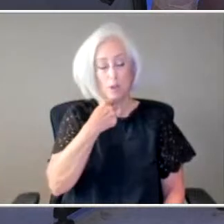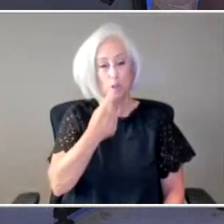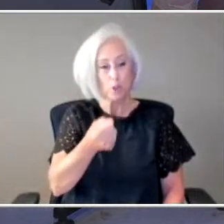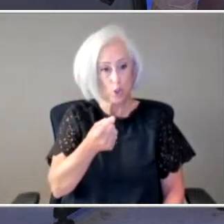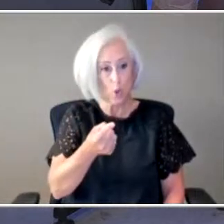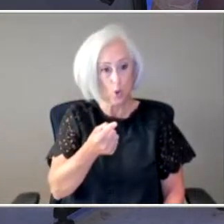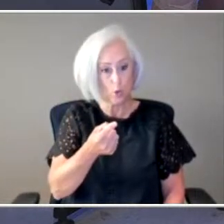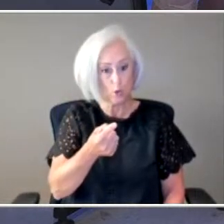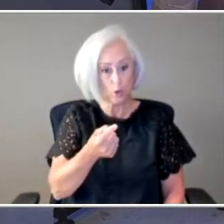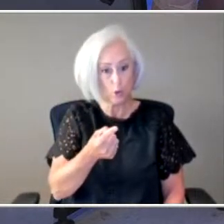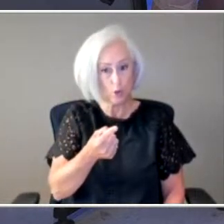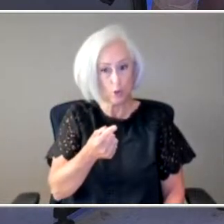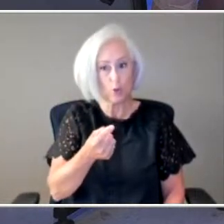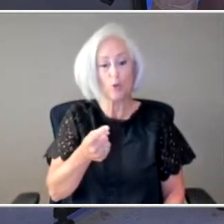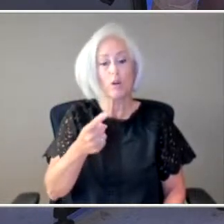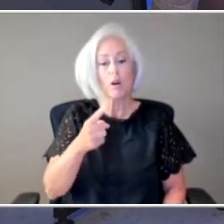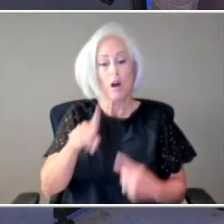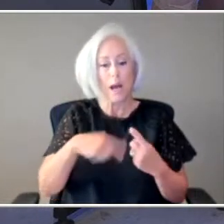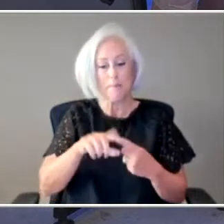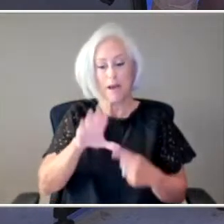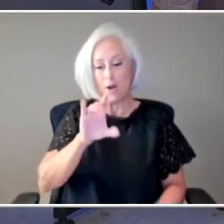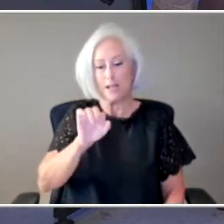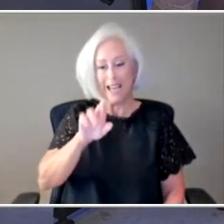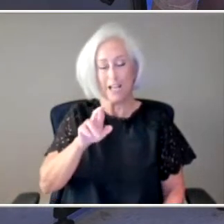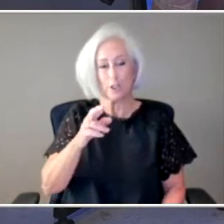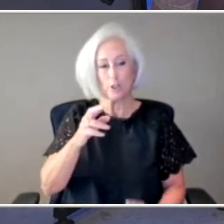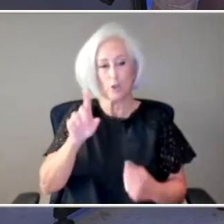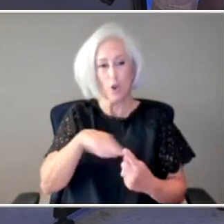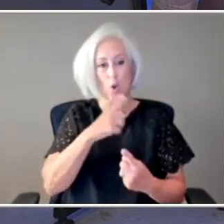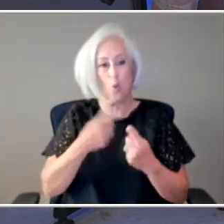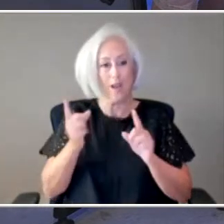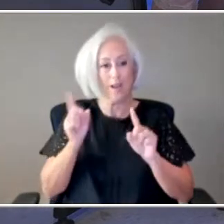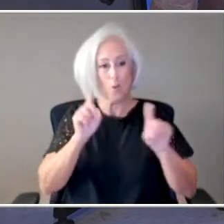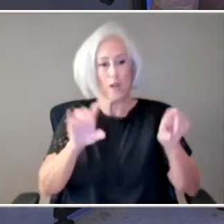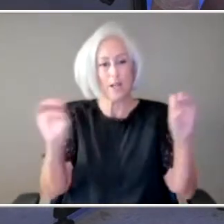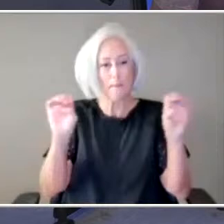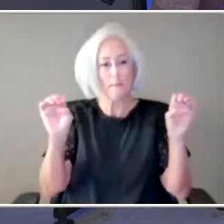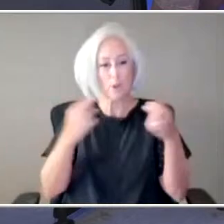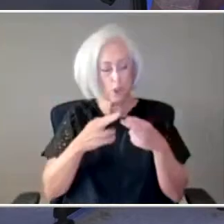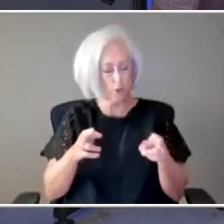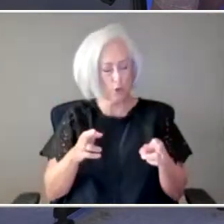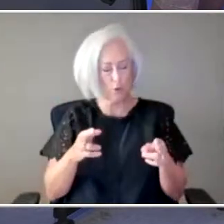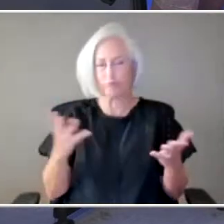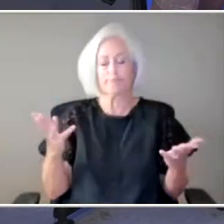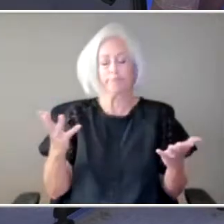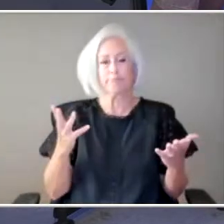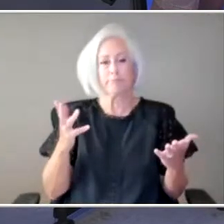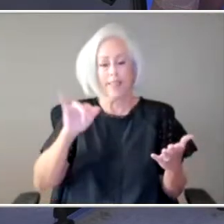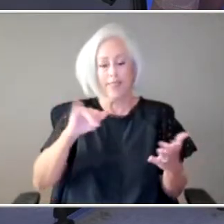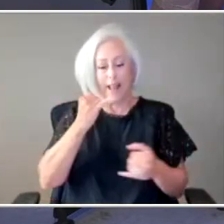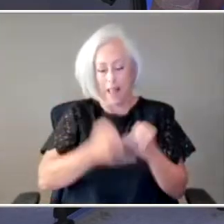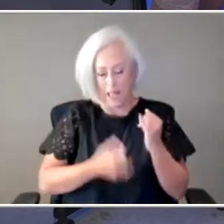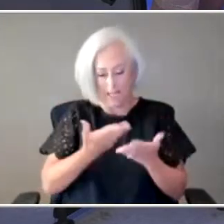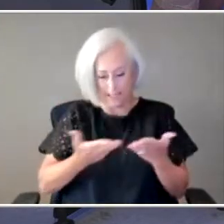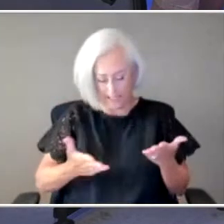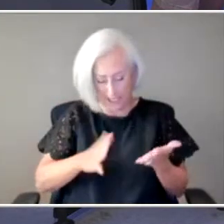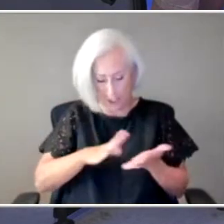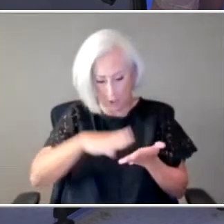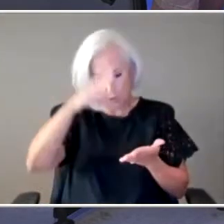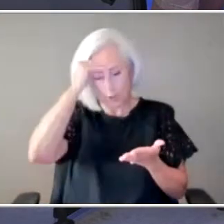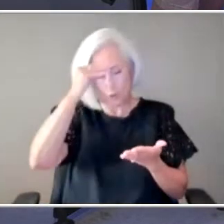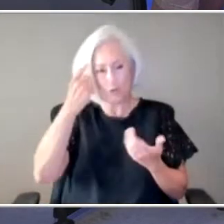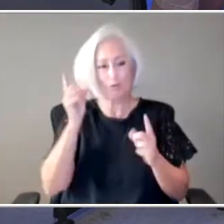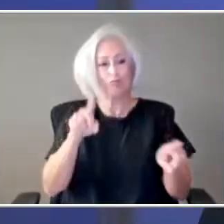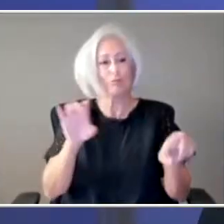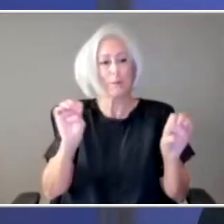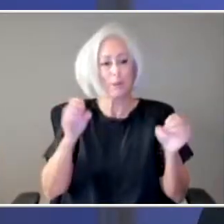cancer diagnosis while you were in the emergency department. What was that like? That is the last thing you're expecting when you go into the ER. Right. Yeah, much